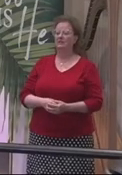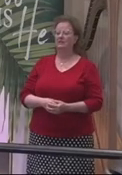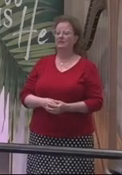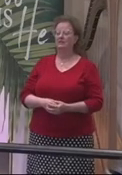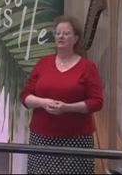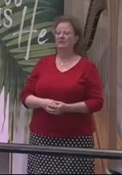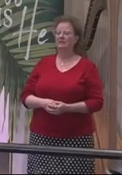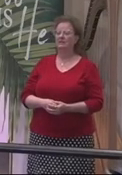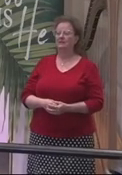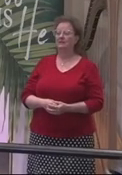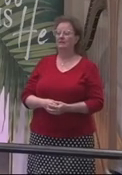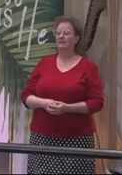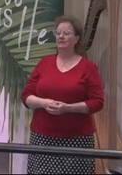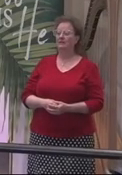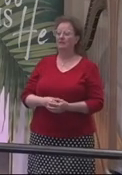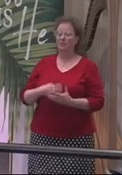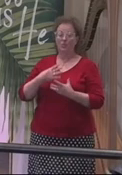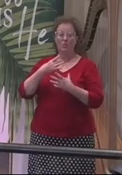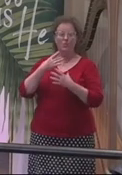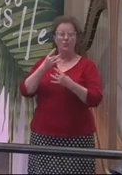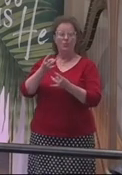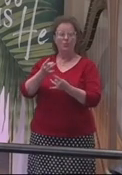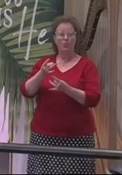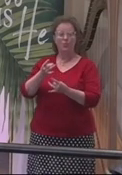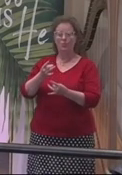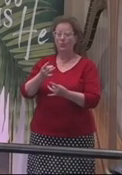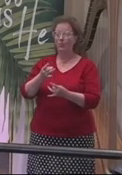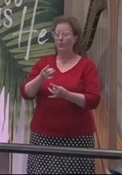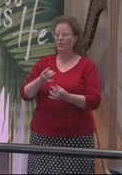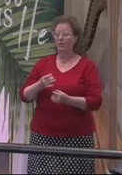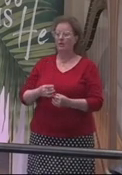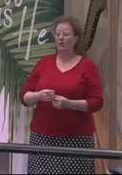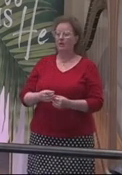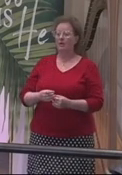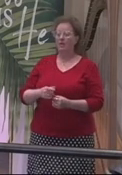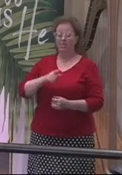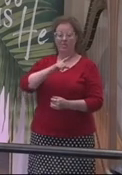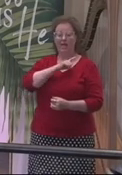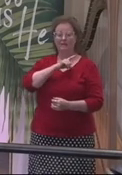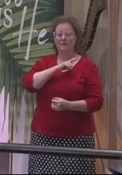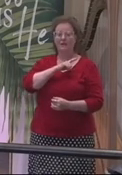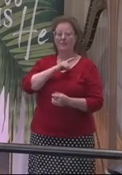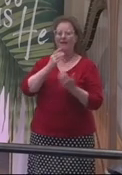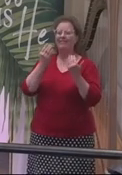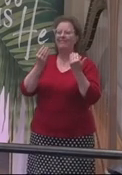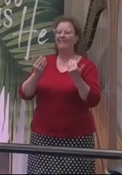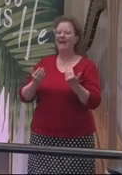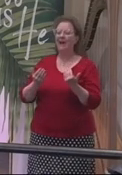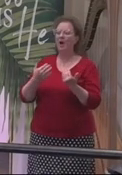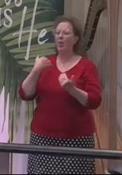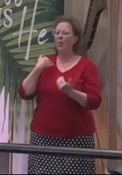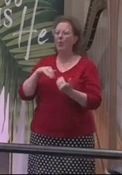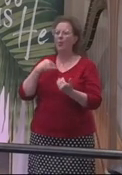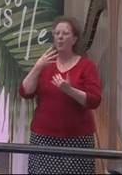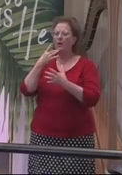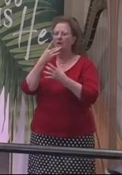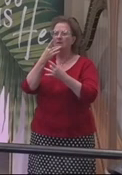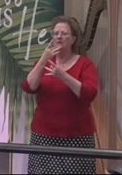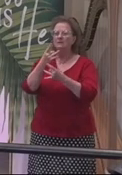shifted. Their interest was no longer in the one who had been raised from the dead, but the one who